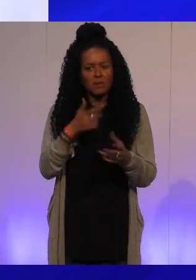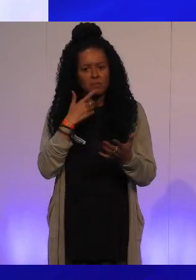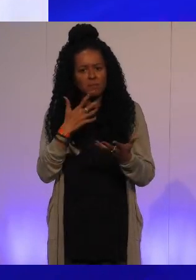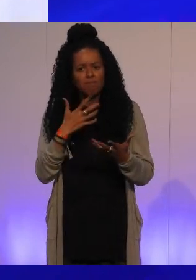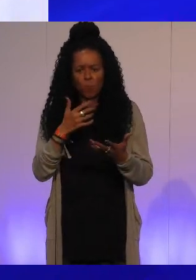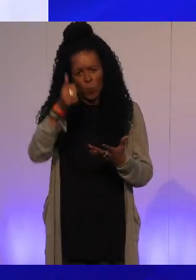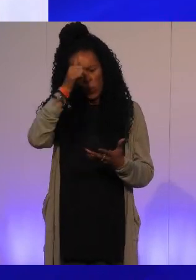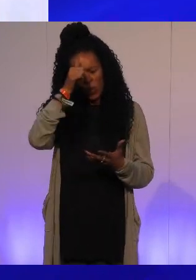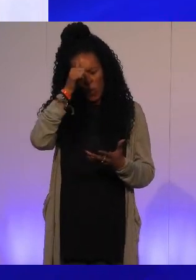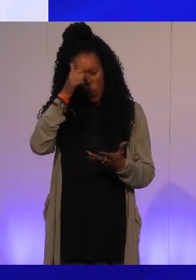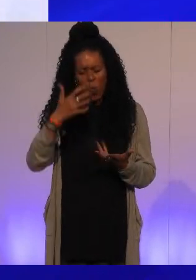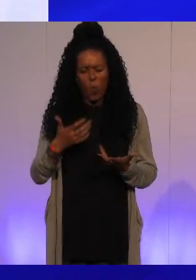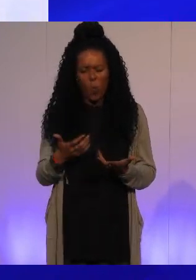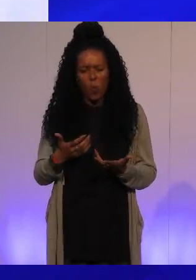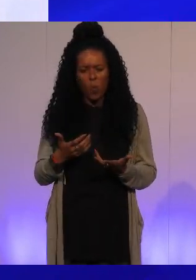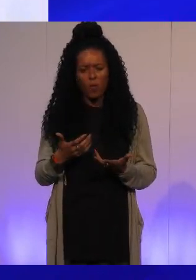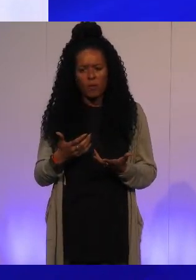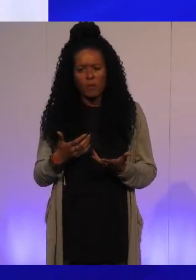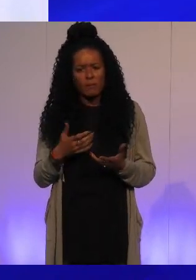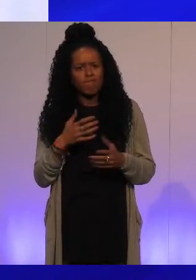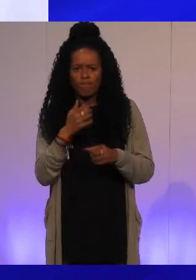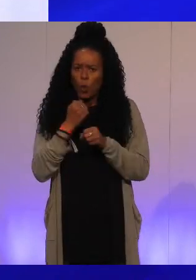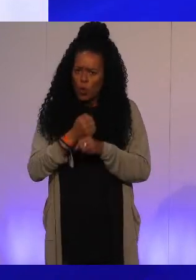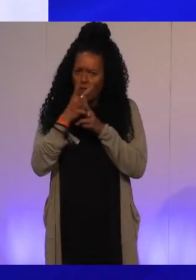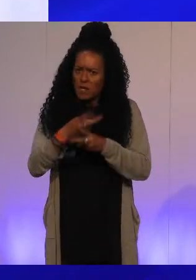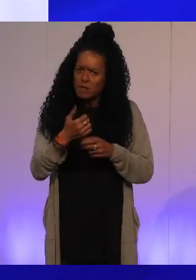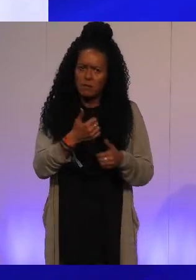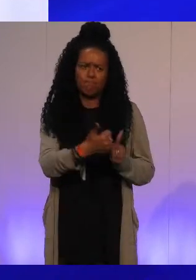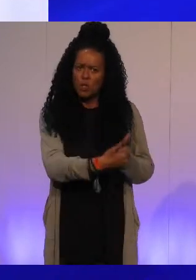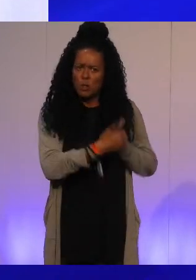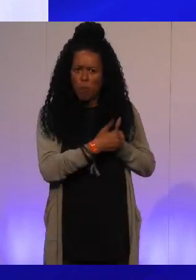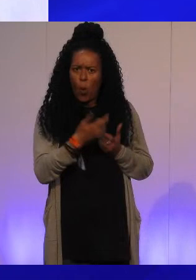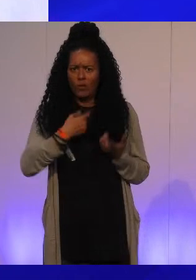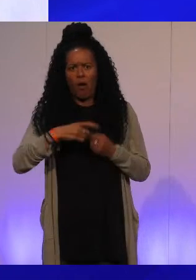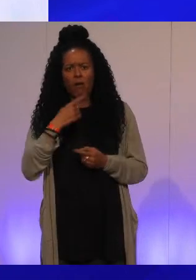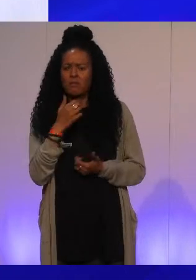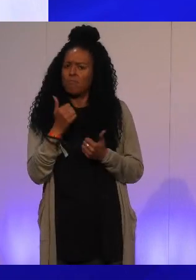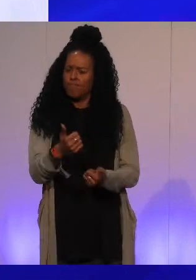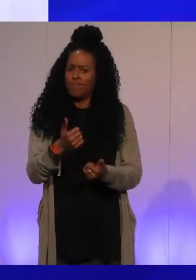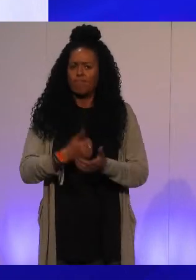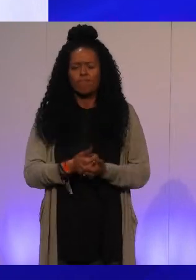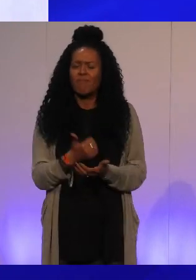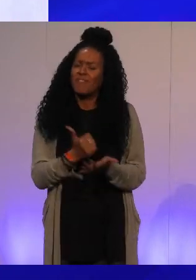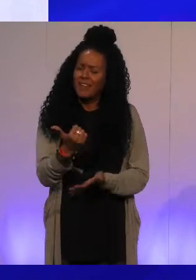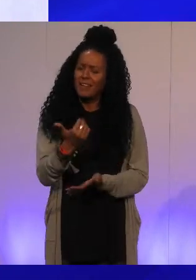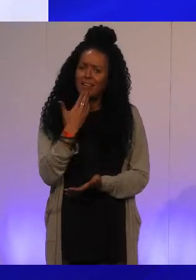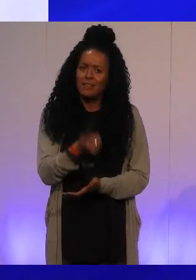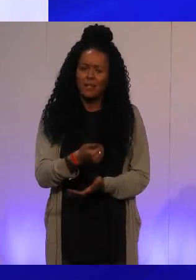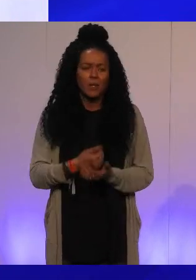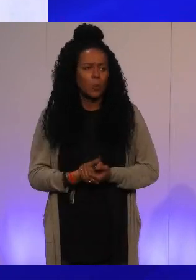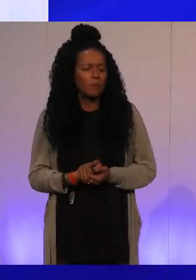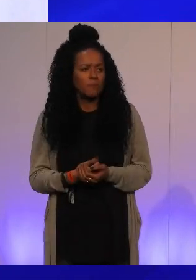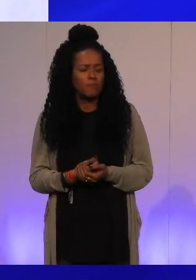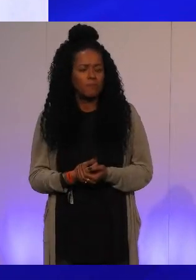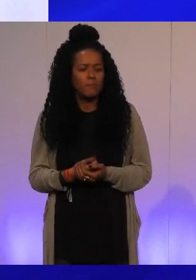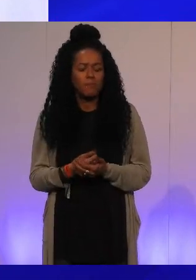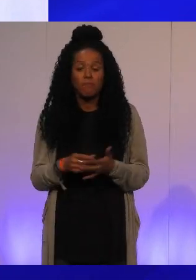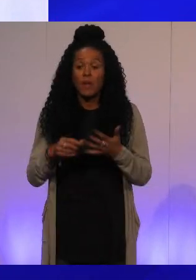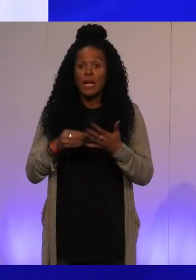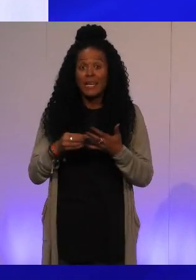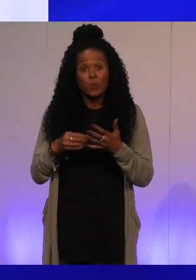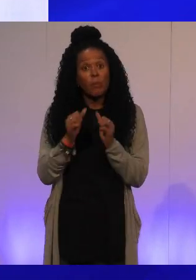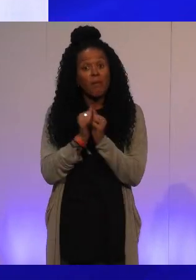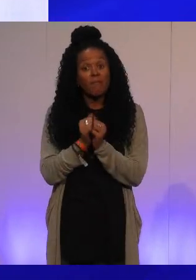part, knowing that we've got the Council of Governors support in that way. So that's super. The next one is about